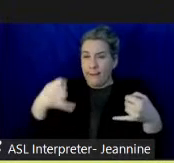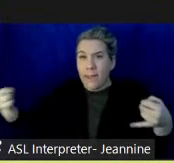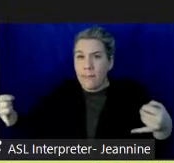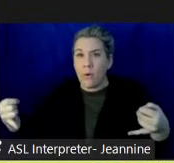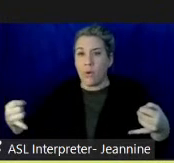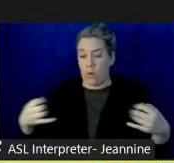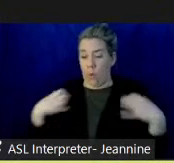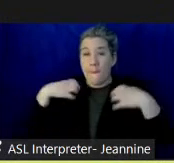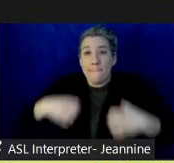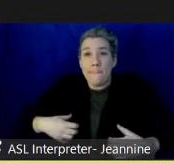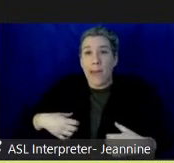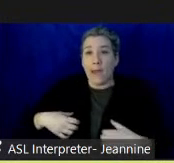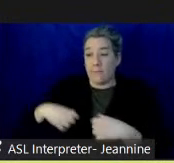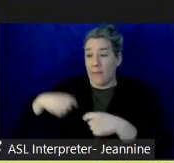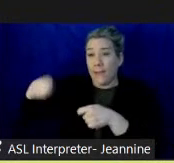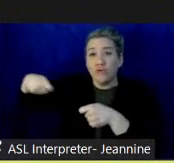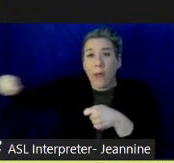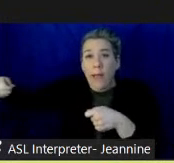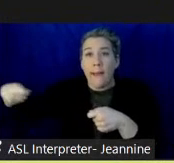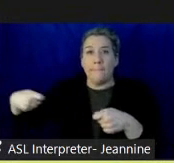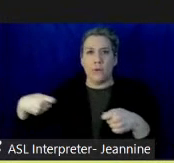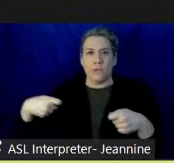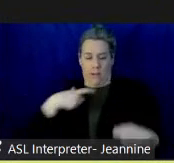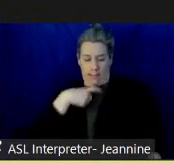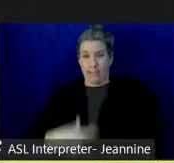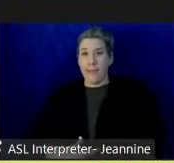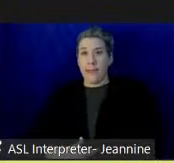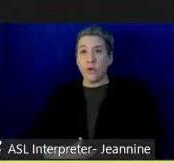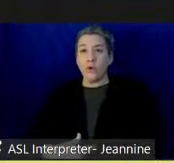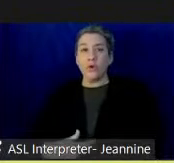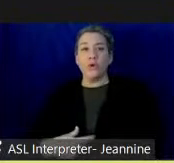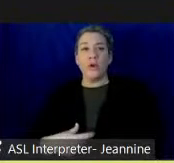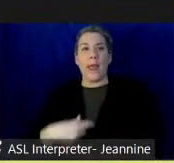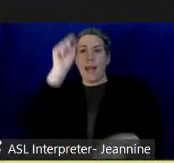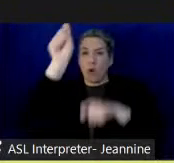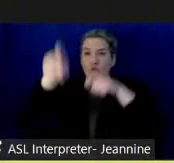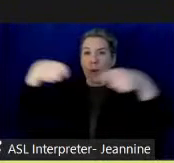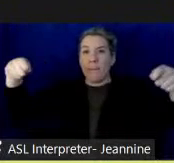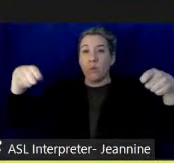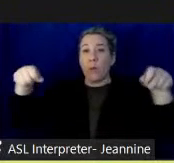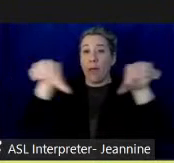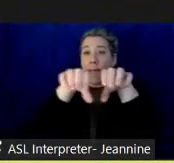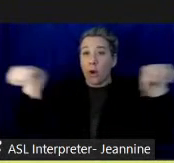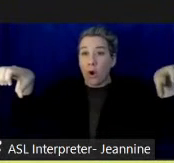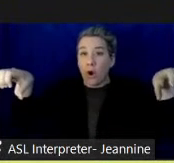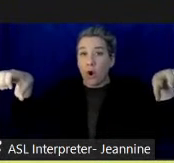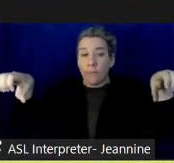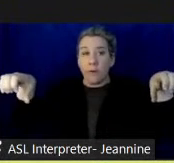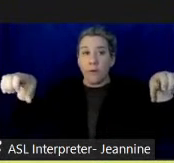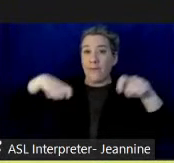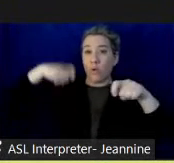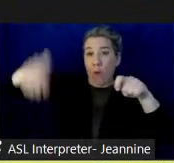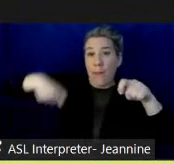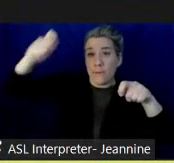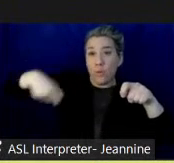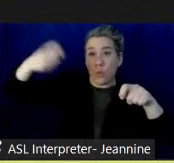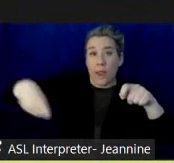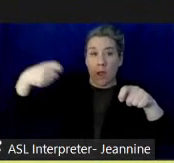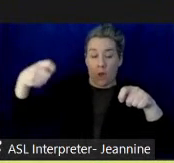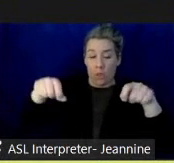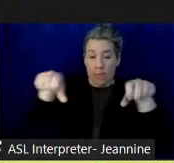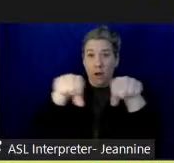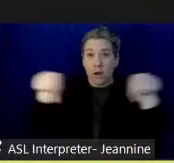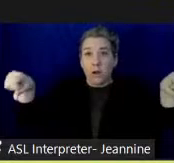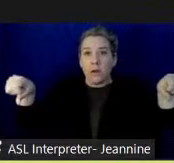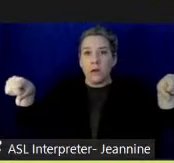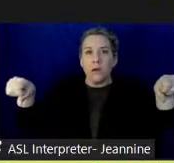a lanyard for my identification card, and I wrap it around that arm that has to articulate out like an accordion, if I wrap it around that mechanism, it's